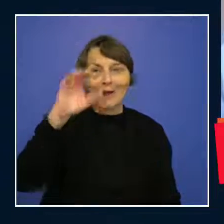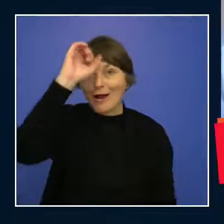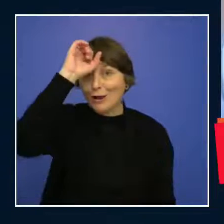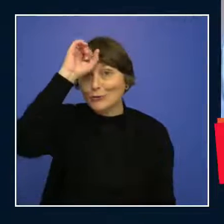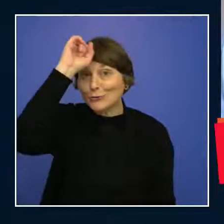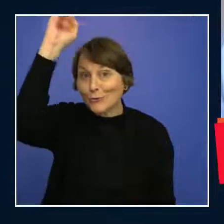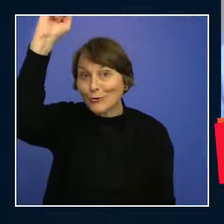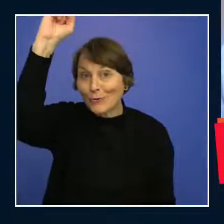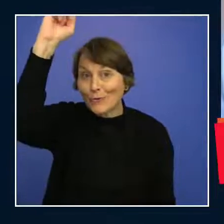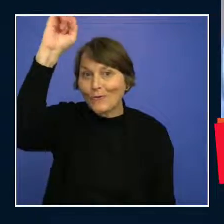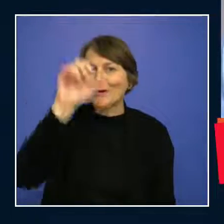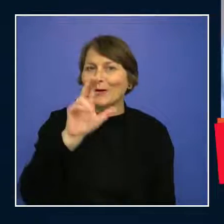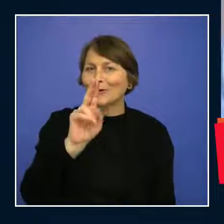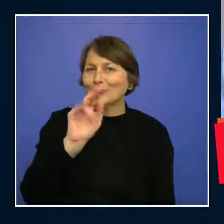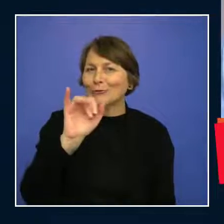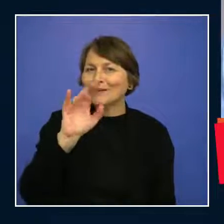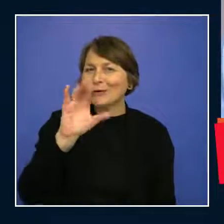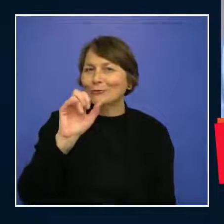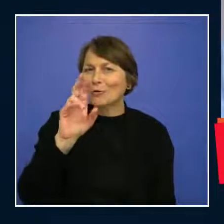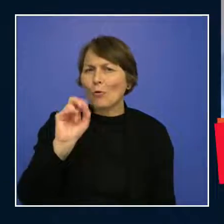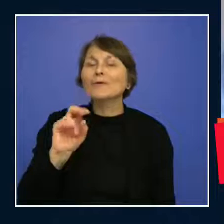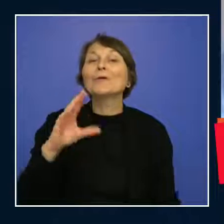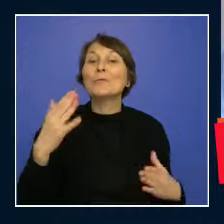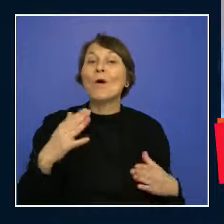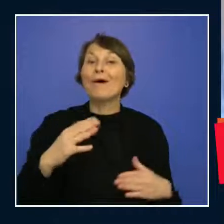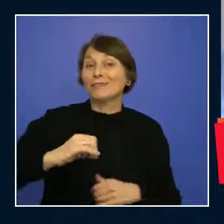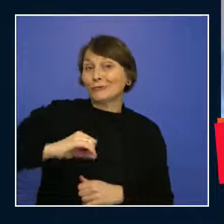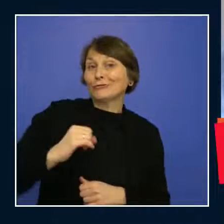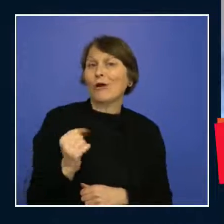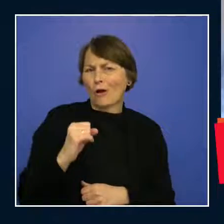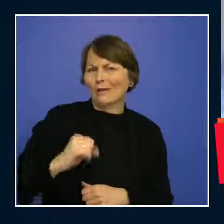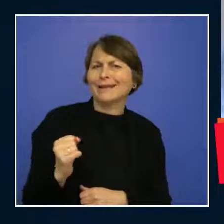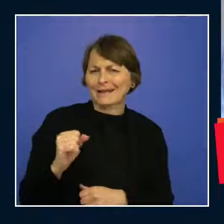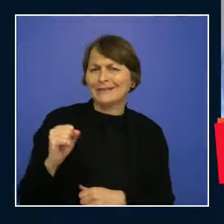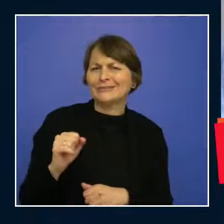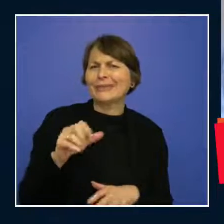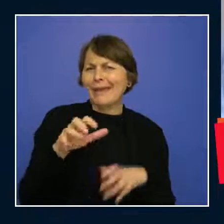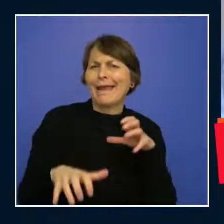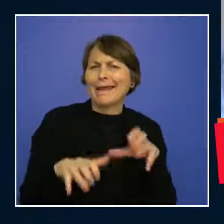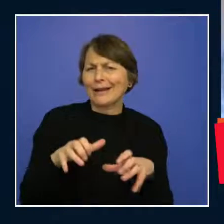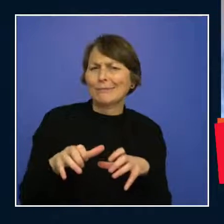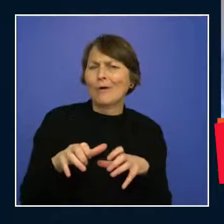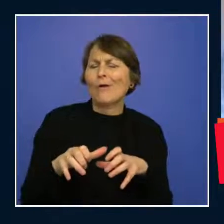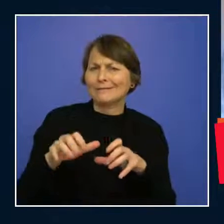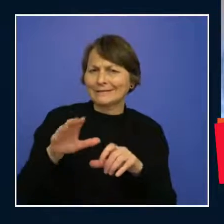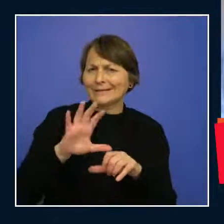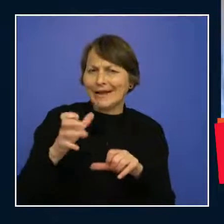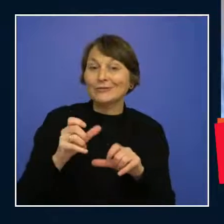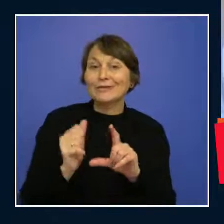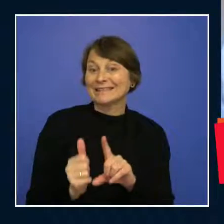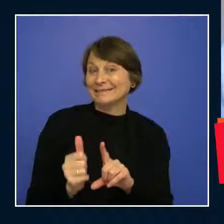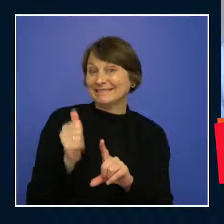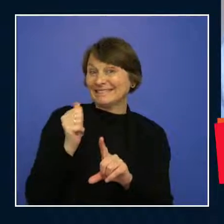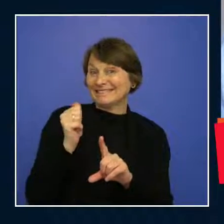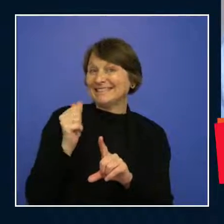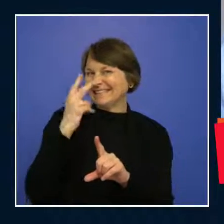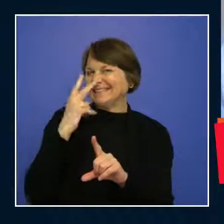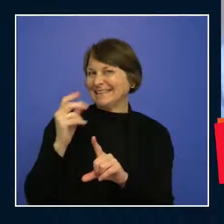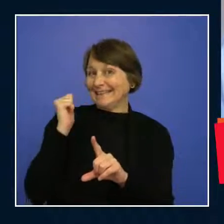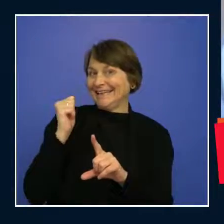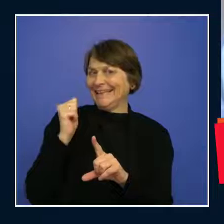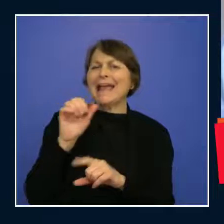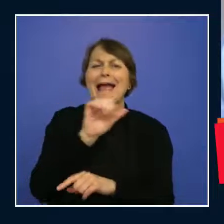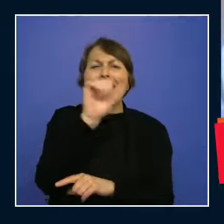it is. Yes, it is. And that's why it's kind of my logo. And I don't know if you can quite see behind me. If I point the right side, there is a unicorn in